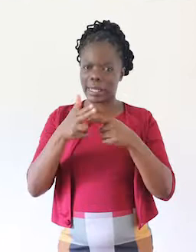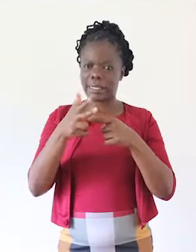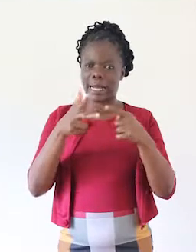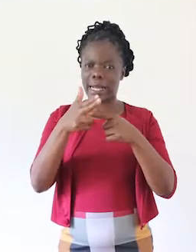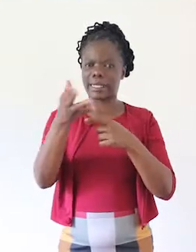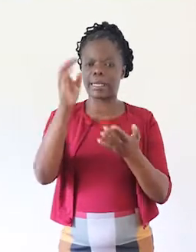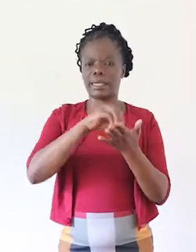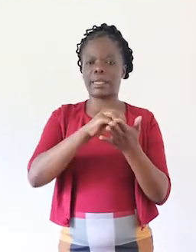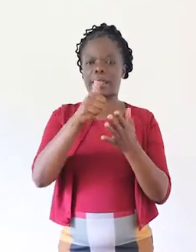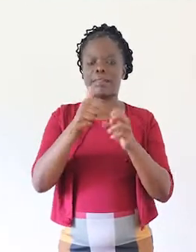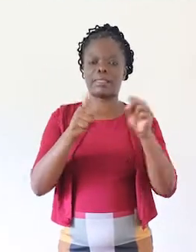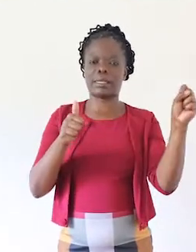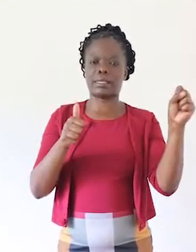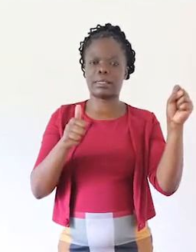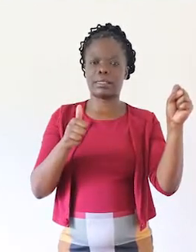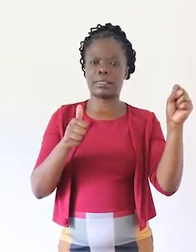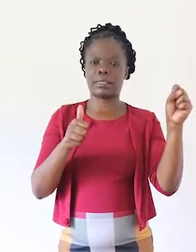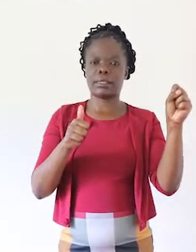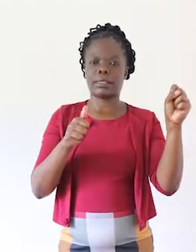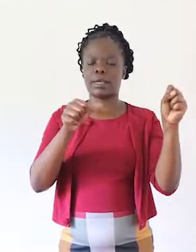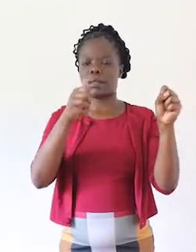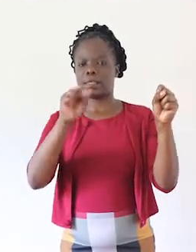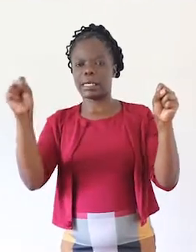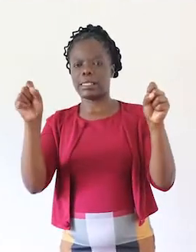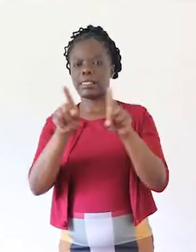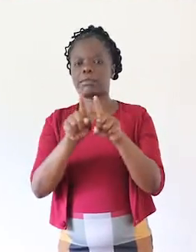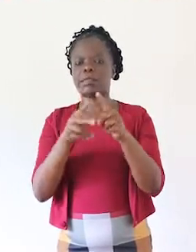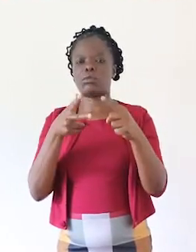cut again the other side. Cut again this side.